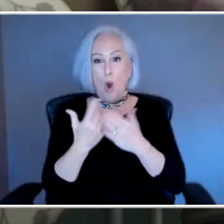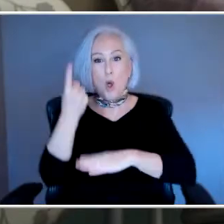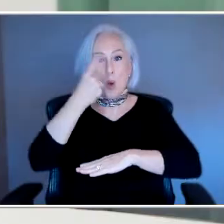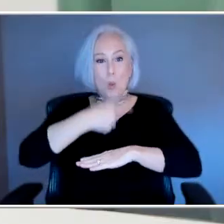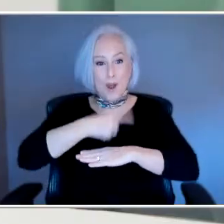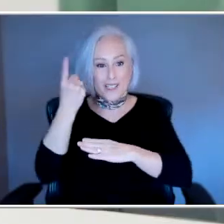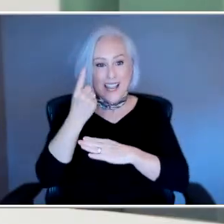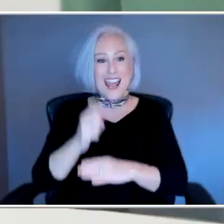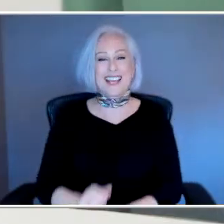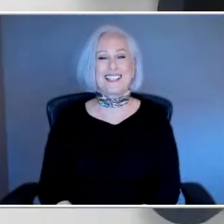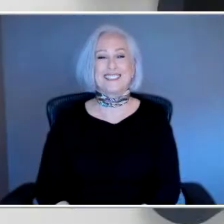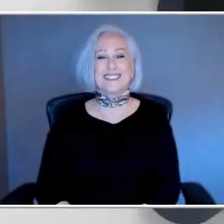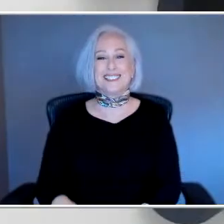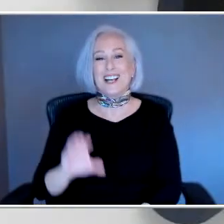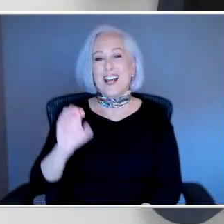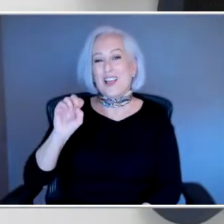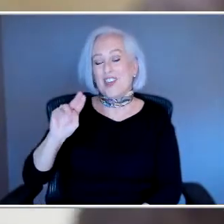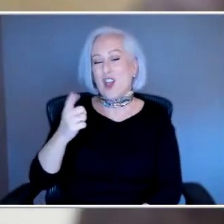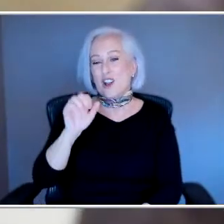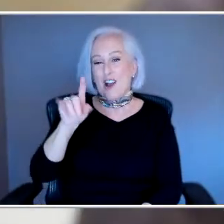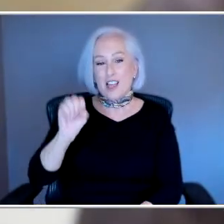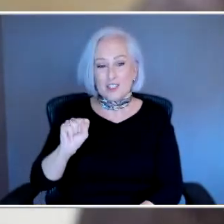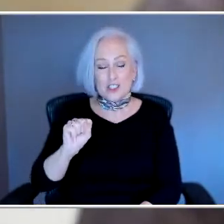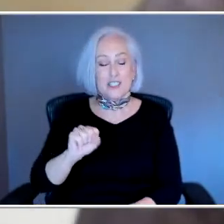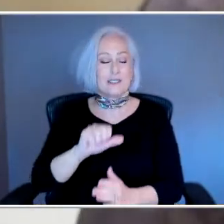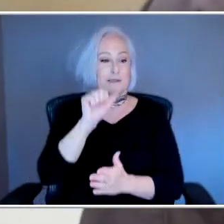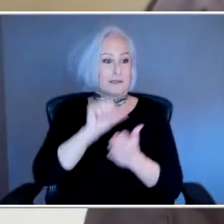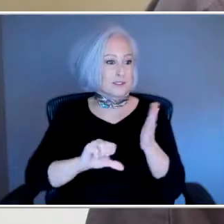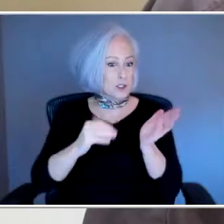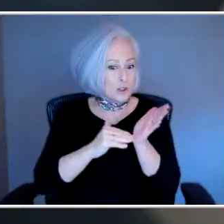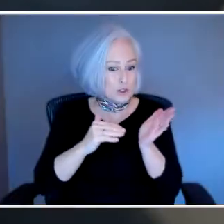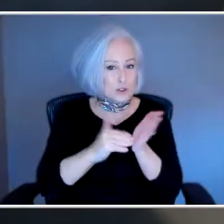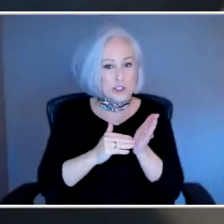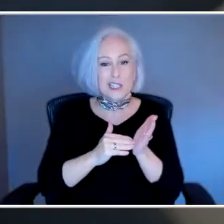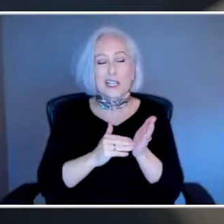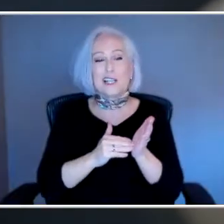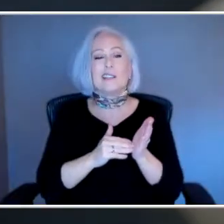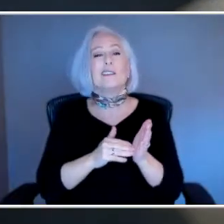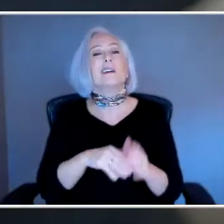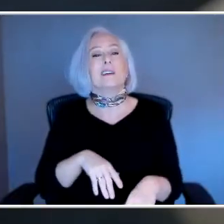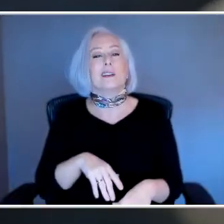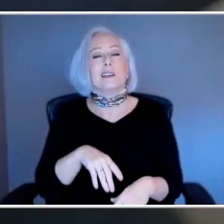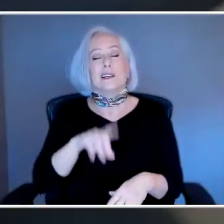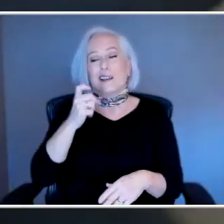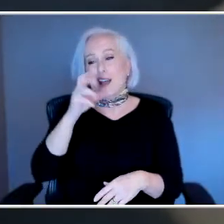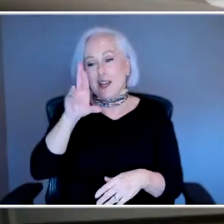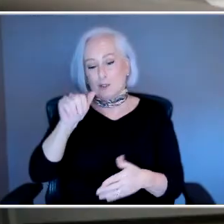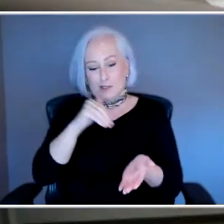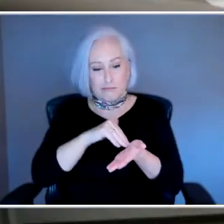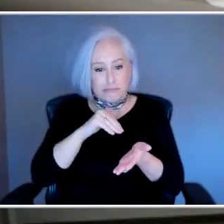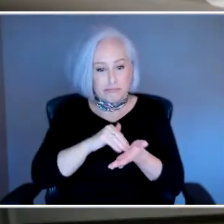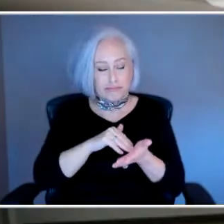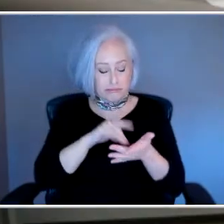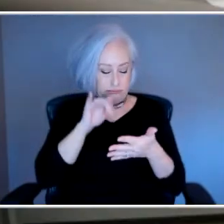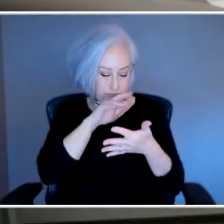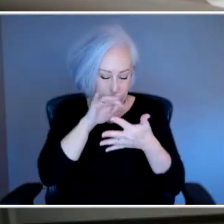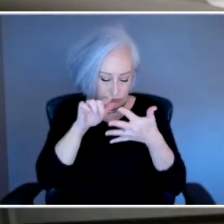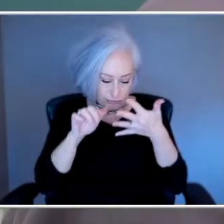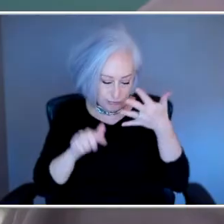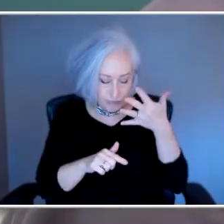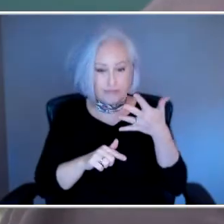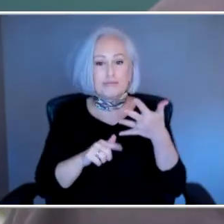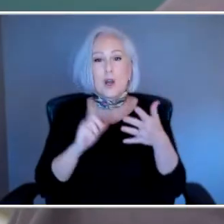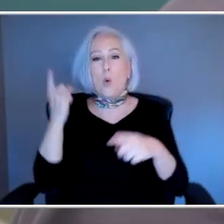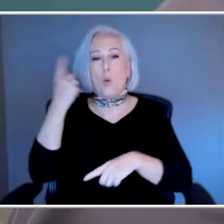the oncologist, the breast surgeon, the radiologist, all of it in one day. These are the first lymph nodes that drain the breast. Even before those